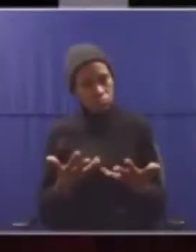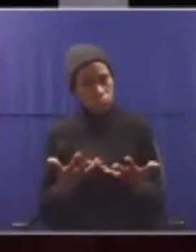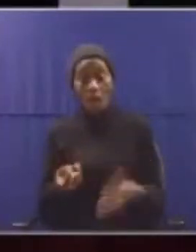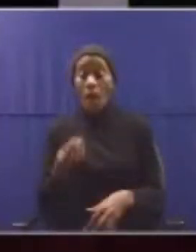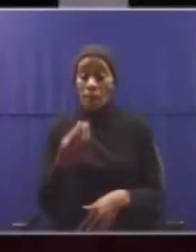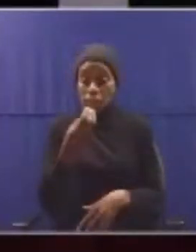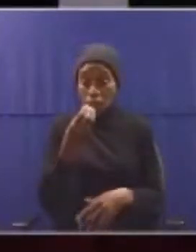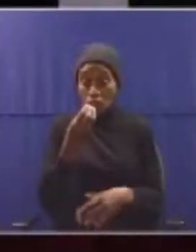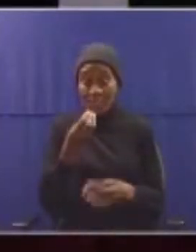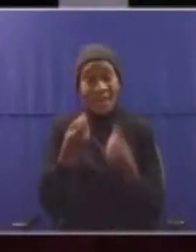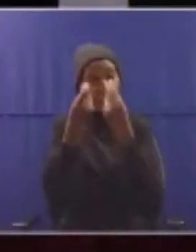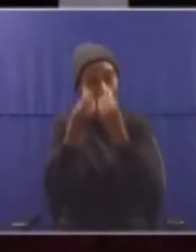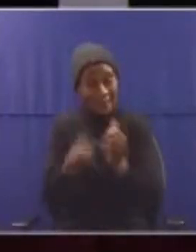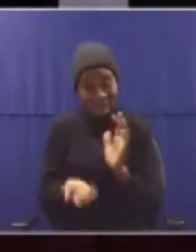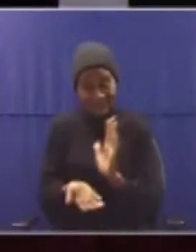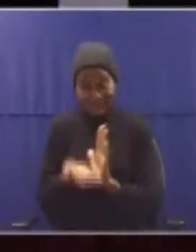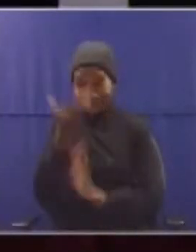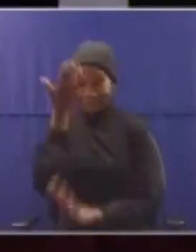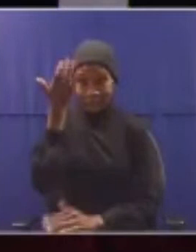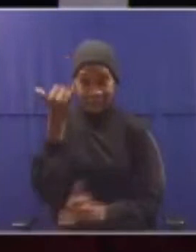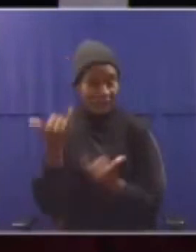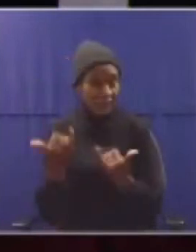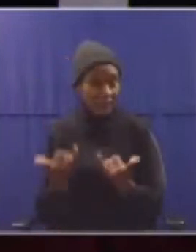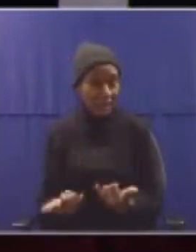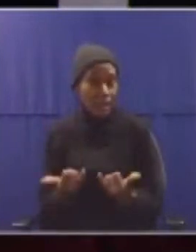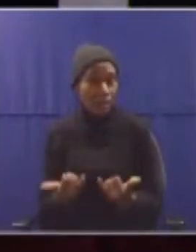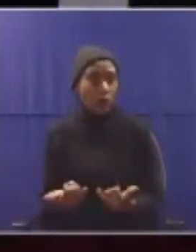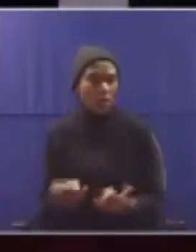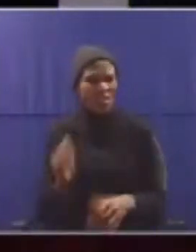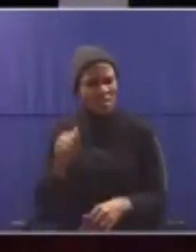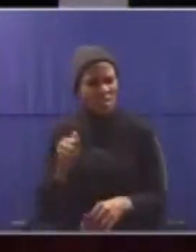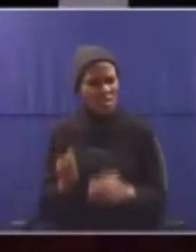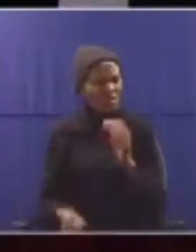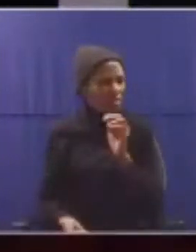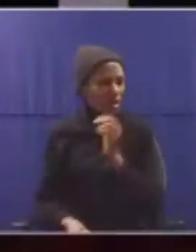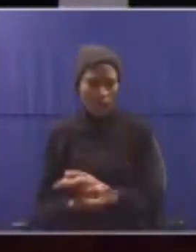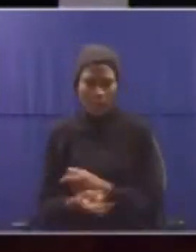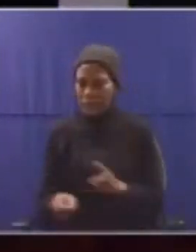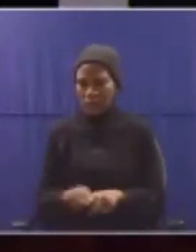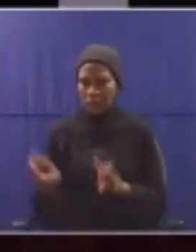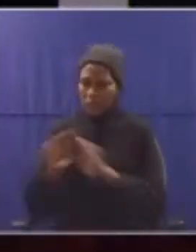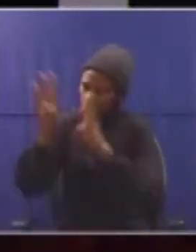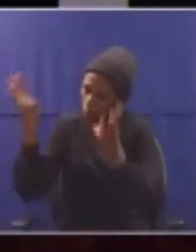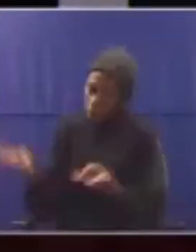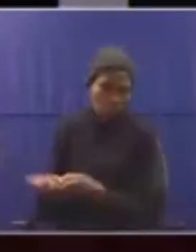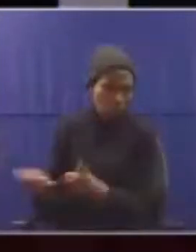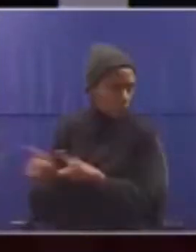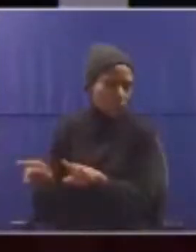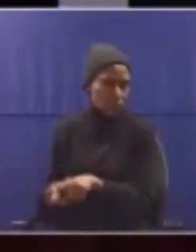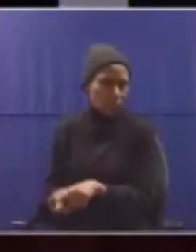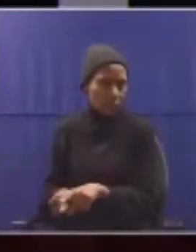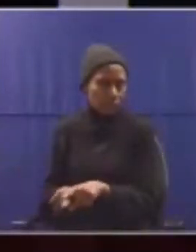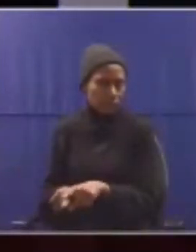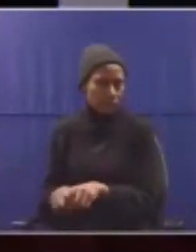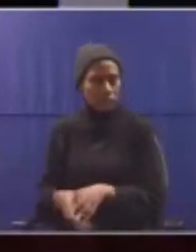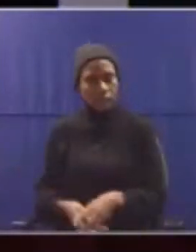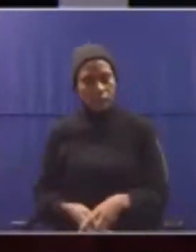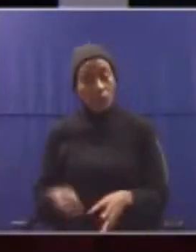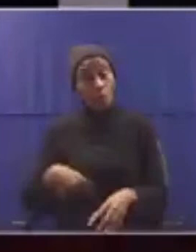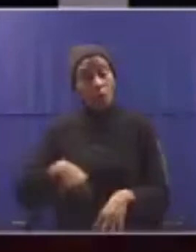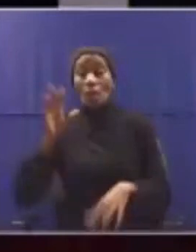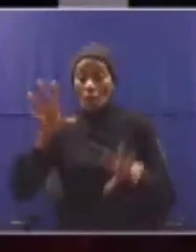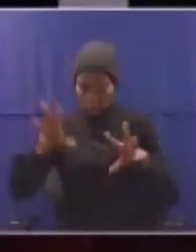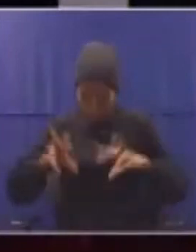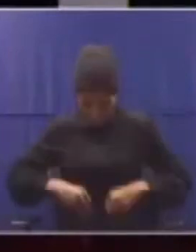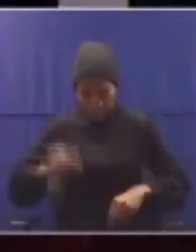food prices, it's actually what is happening throughout the world. We have already